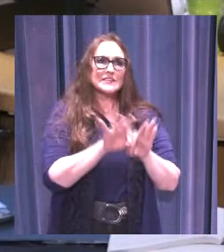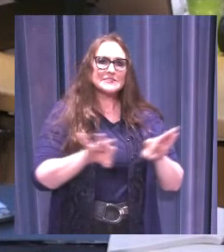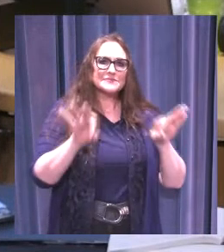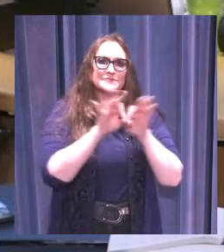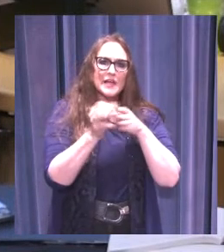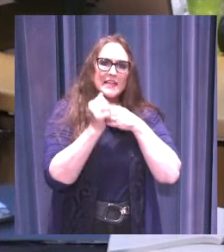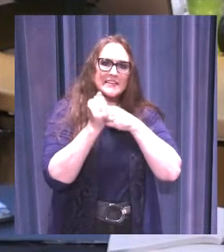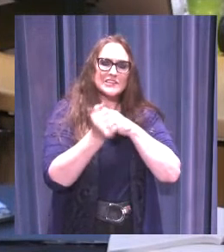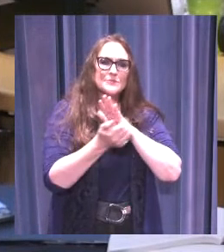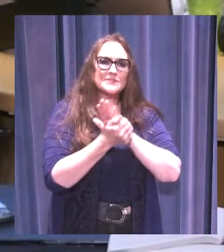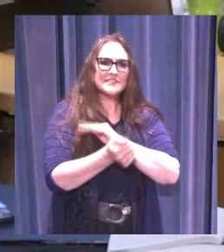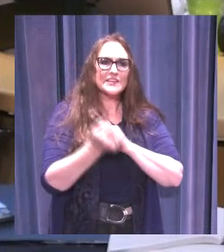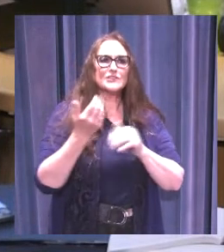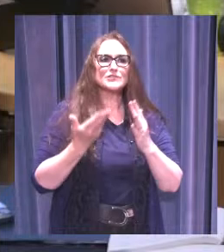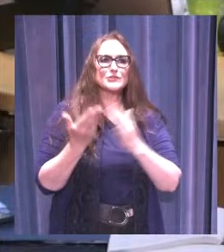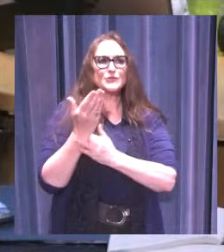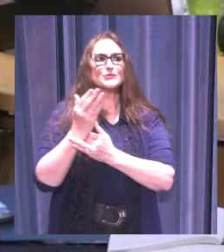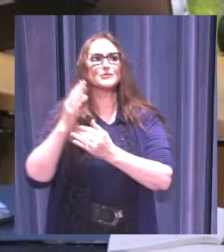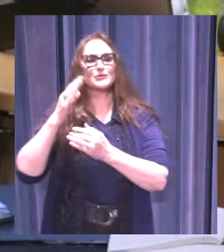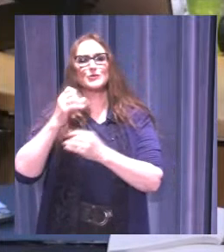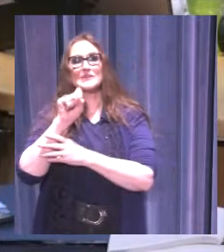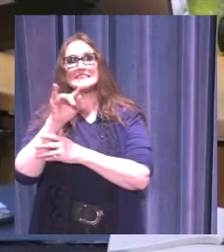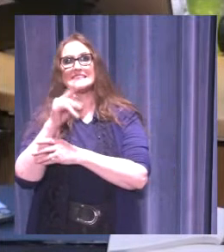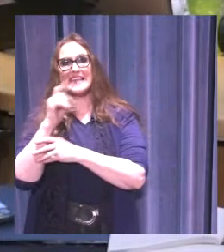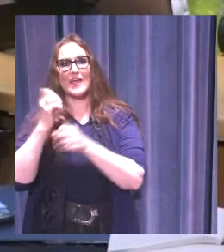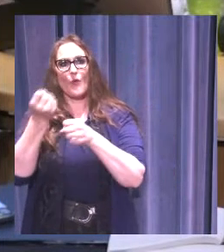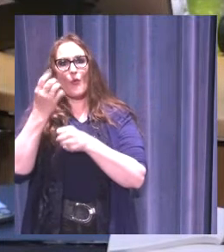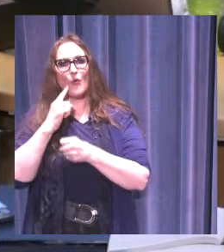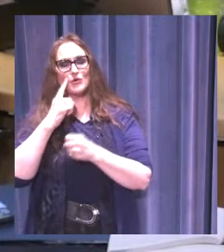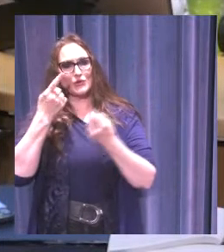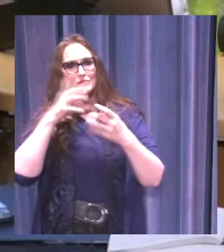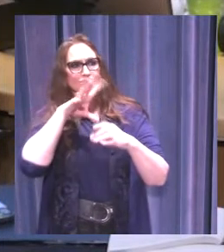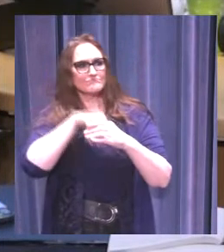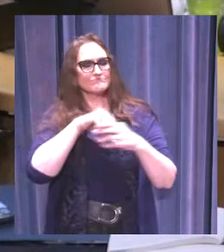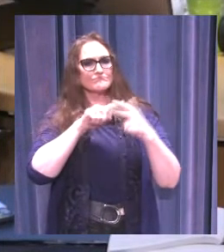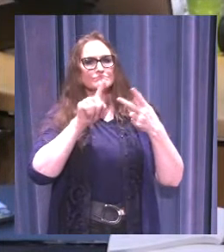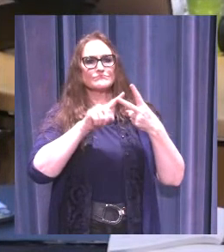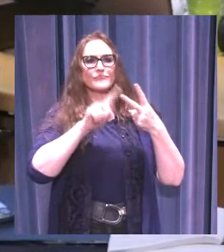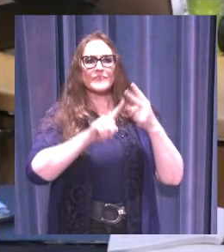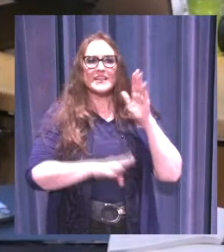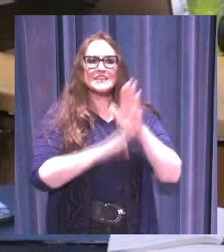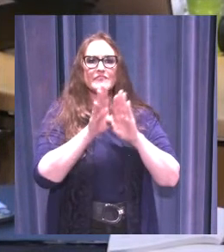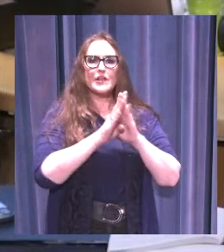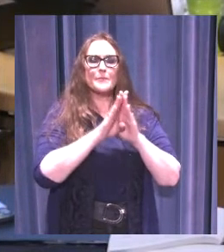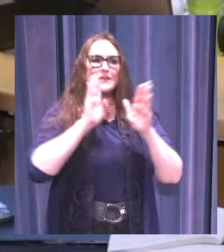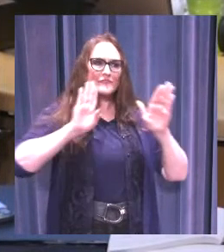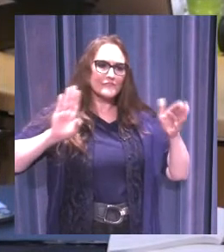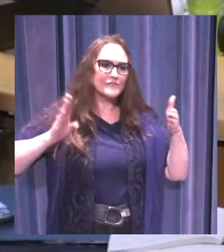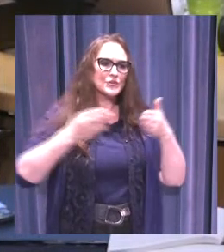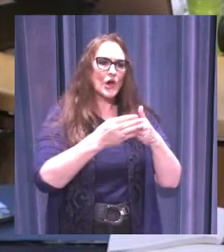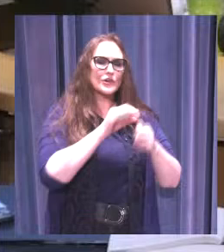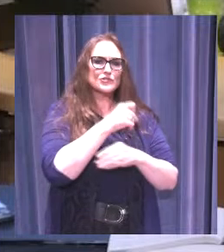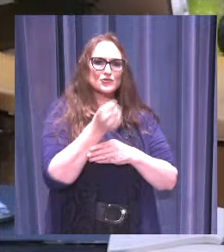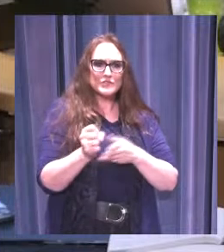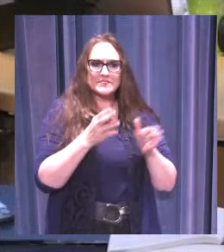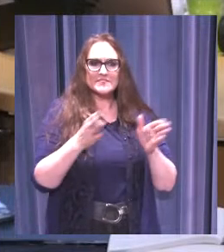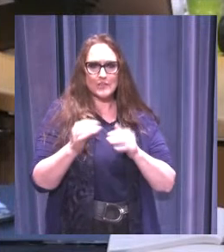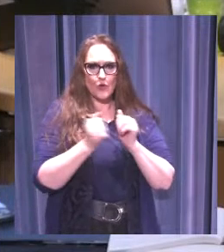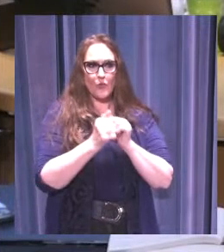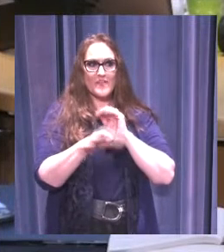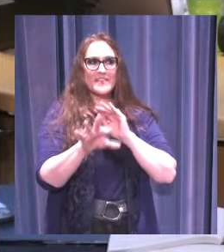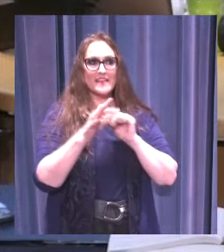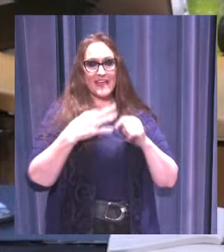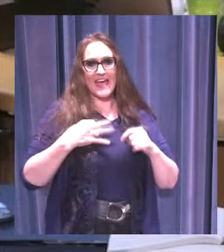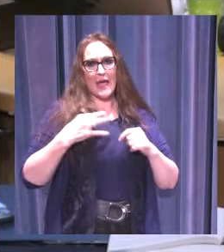through stakeholder engagement, developing a targeted recruitment strategy to attract applicants with those strengths,